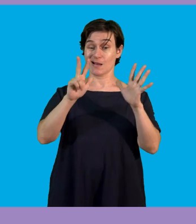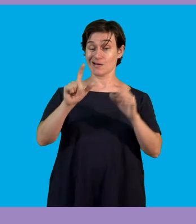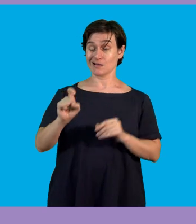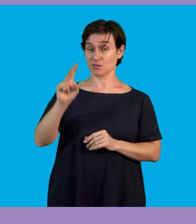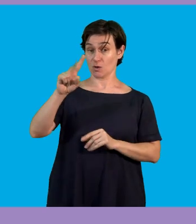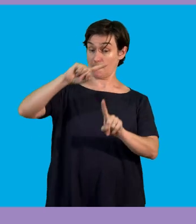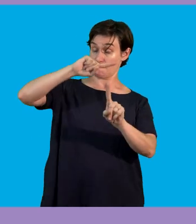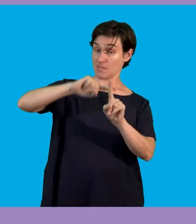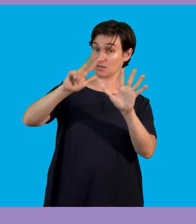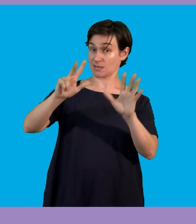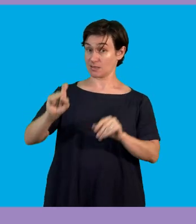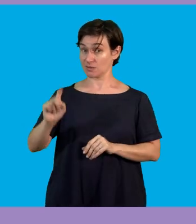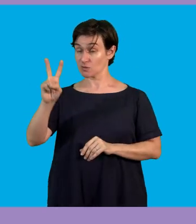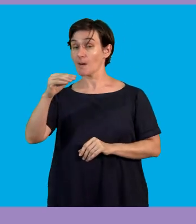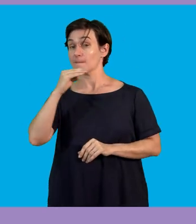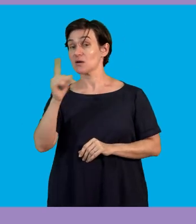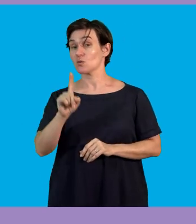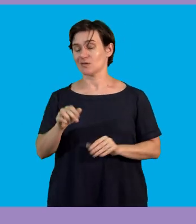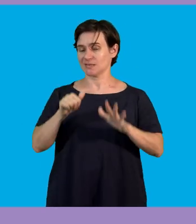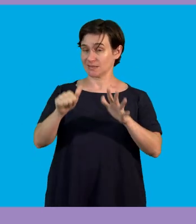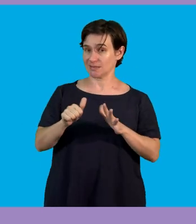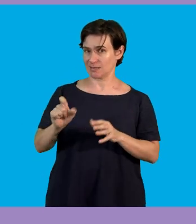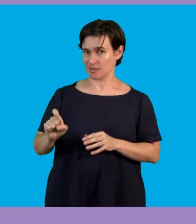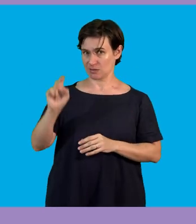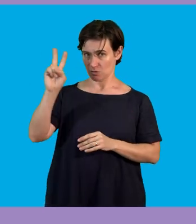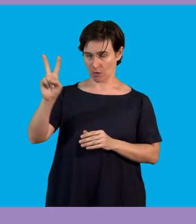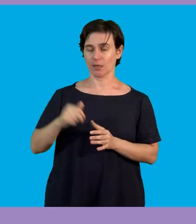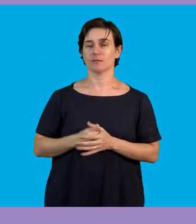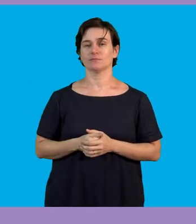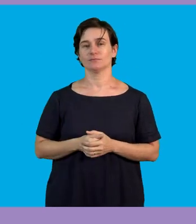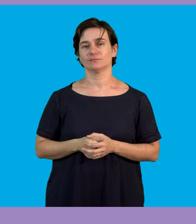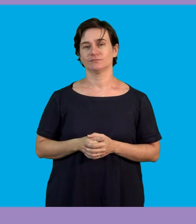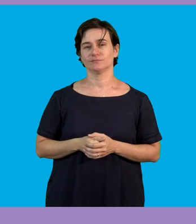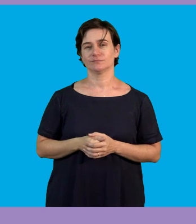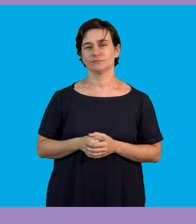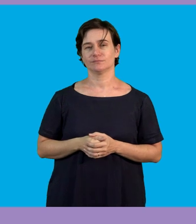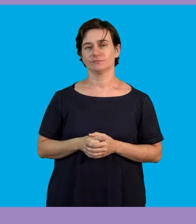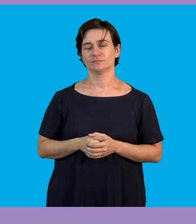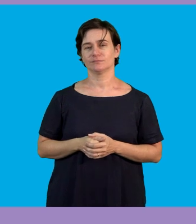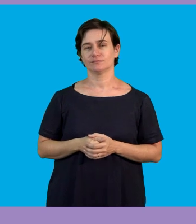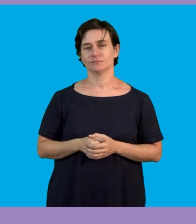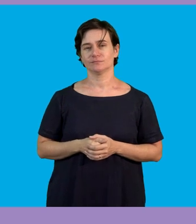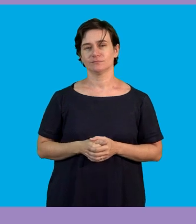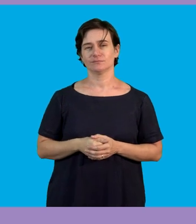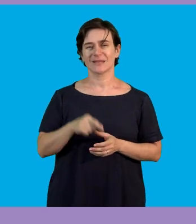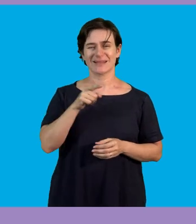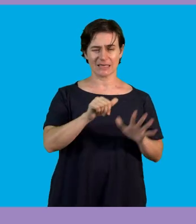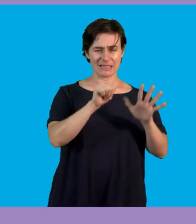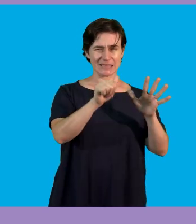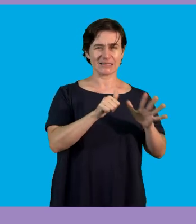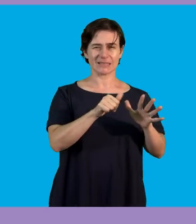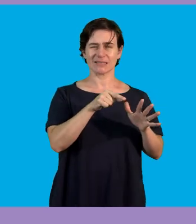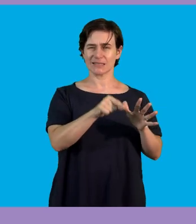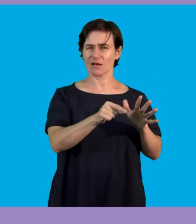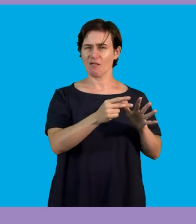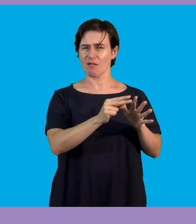right 8x squared plus 8x squared would give us 16x squared. The multiplicative inverse